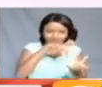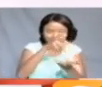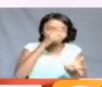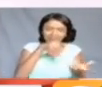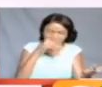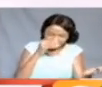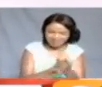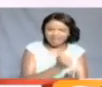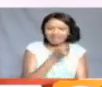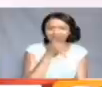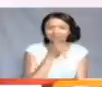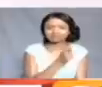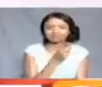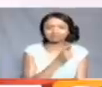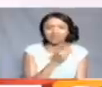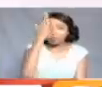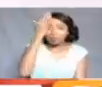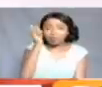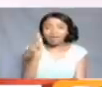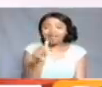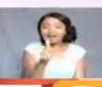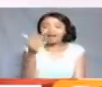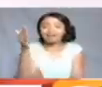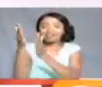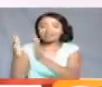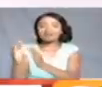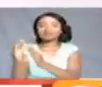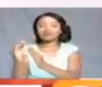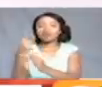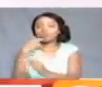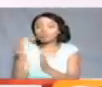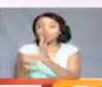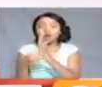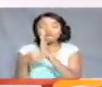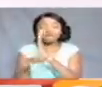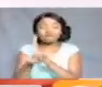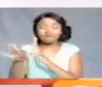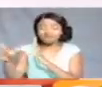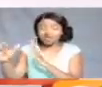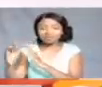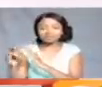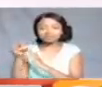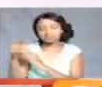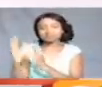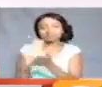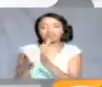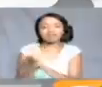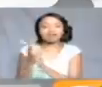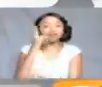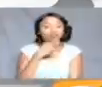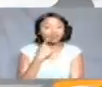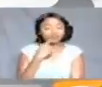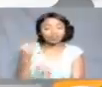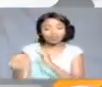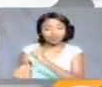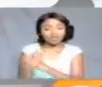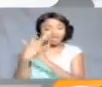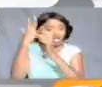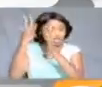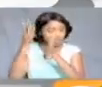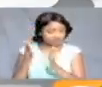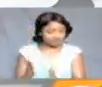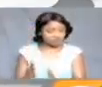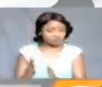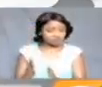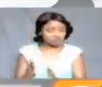off the shelf and actually pay for it. You've influenced me. So the person who has the ability to do that is the influencer. So does it go,